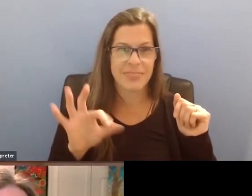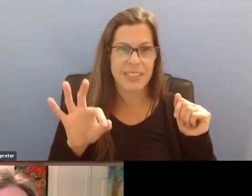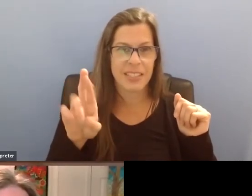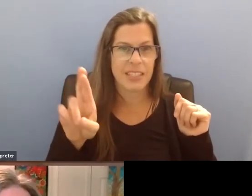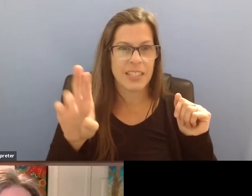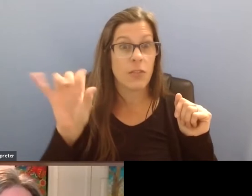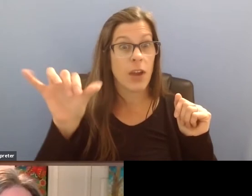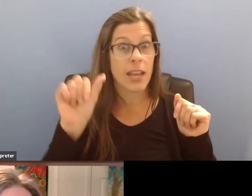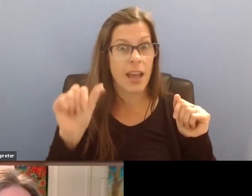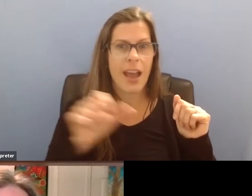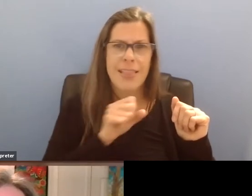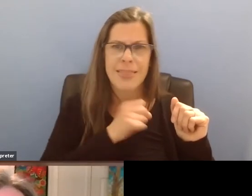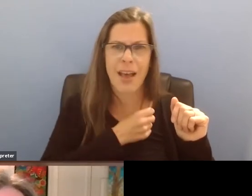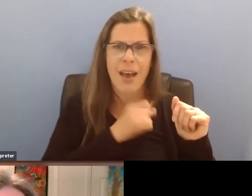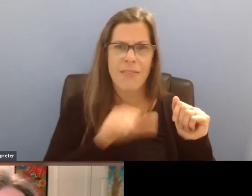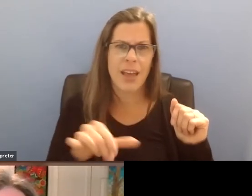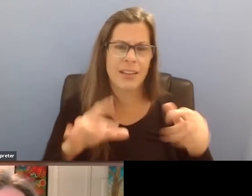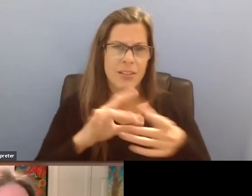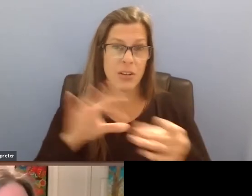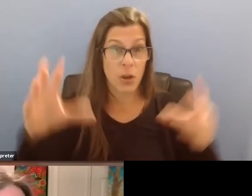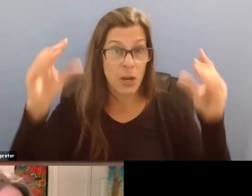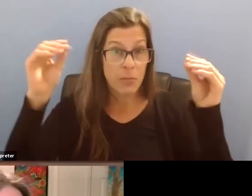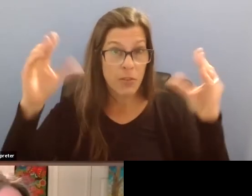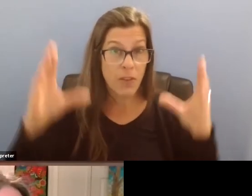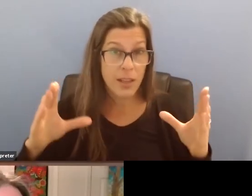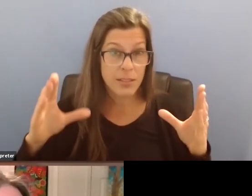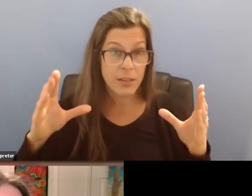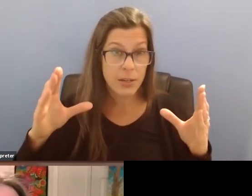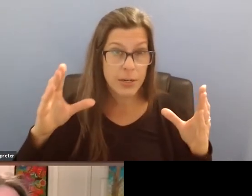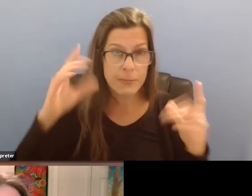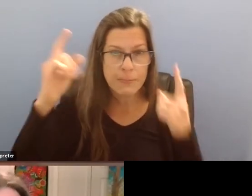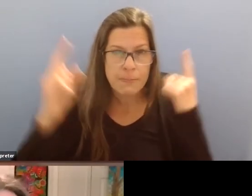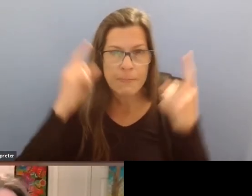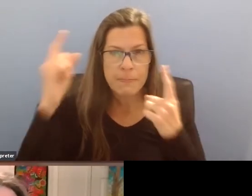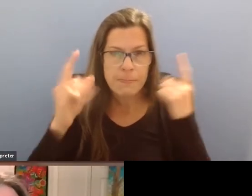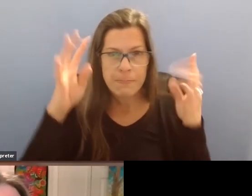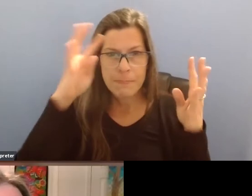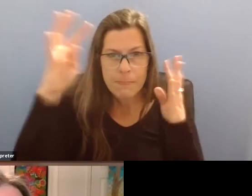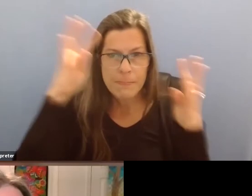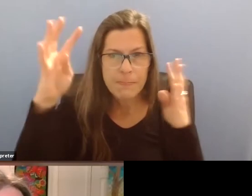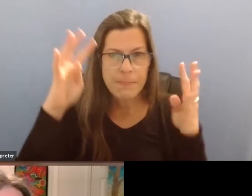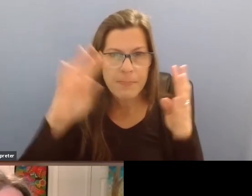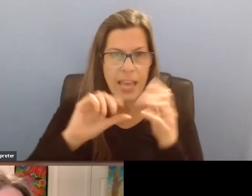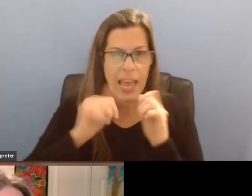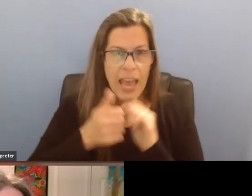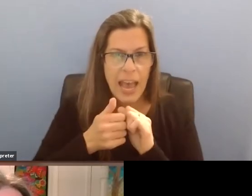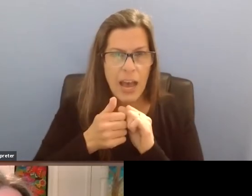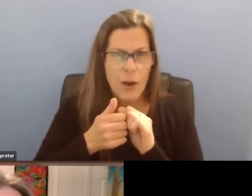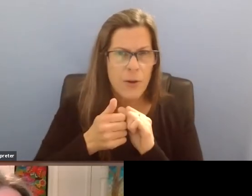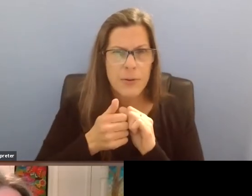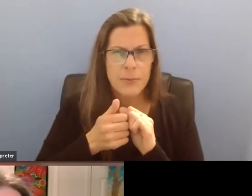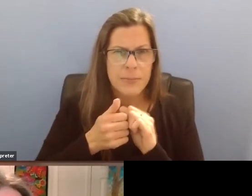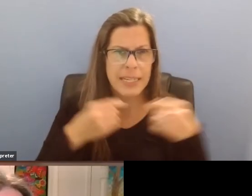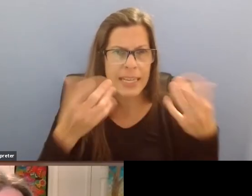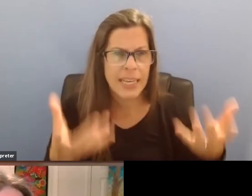your your professor thought outside the box about a way to include you in something, and ended up giving